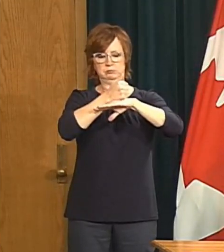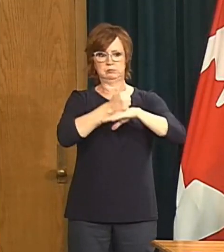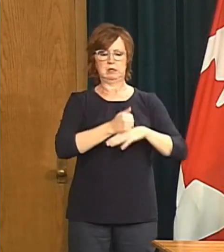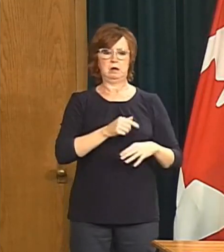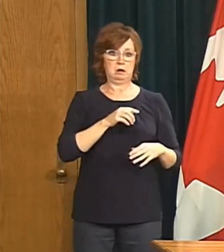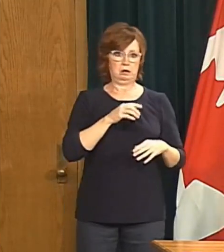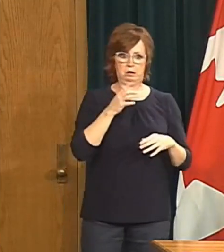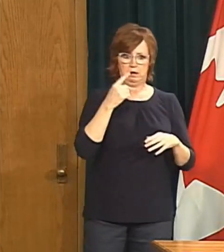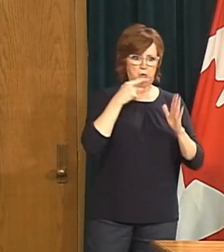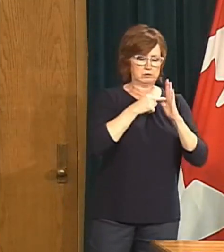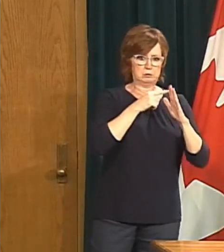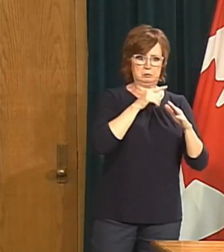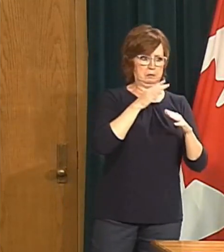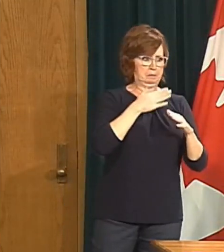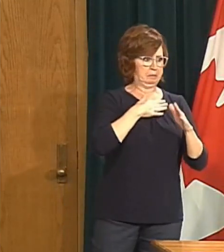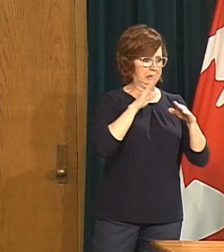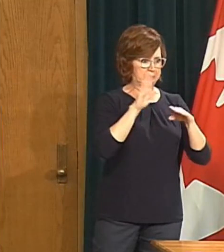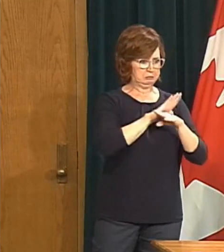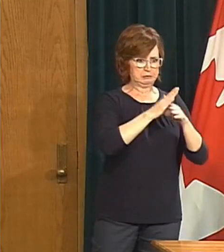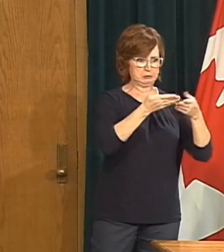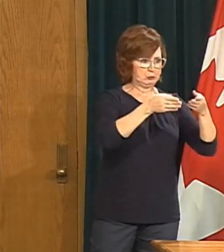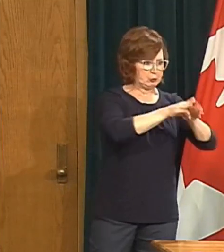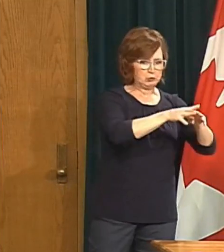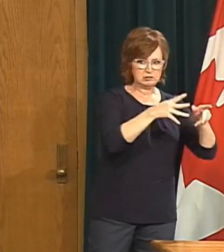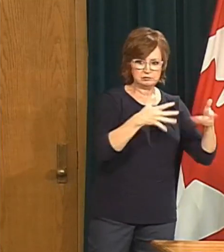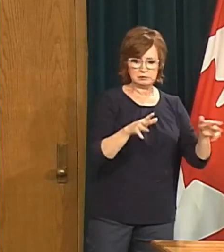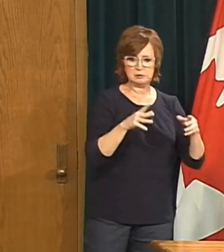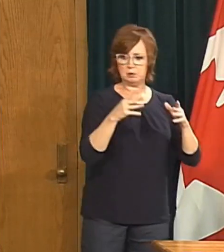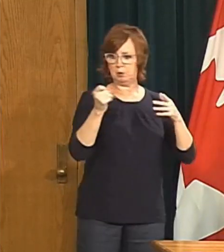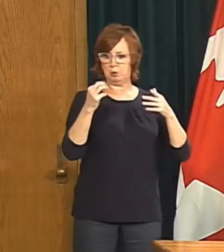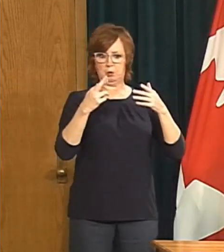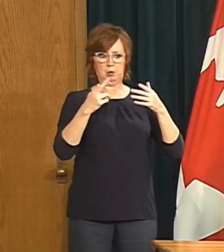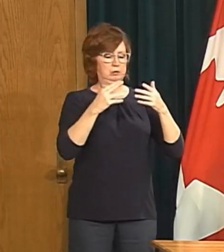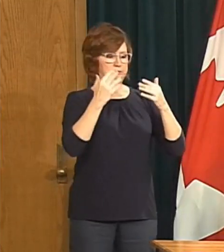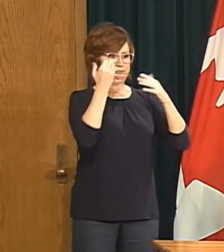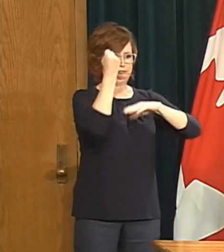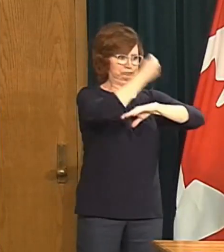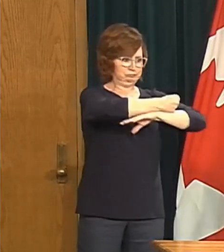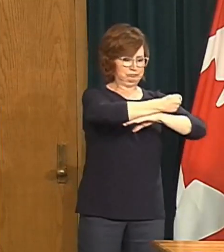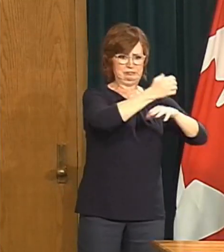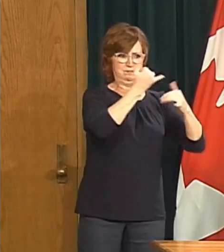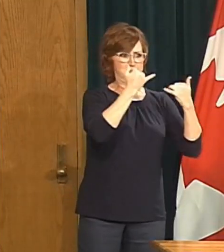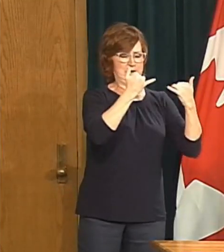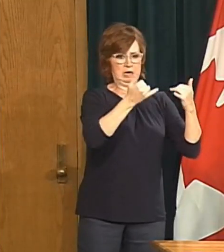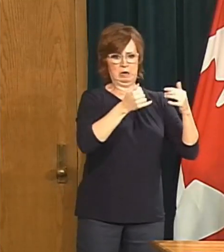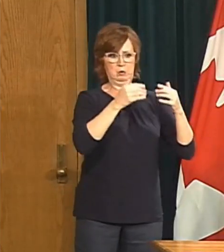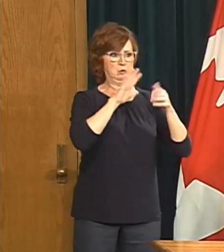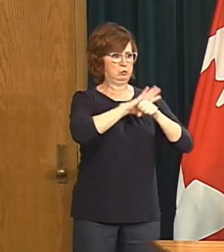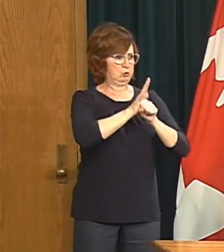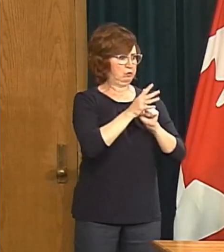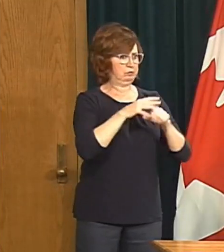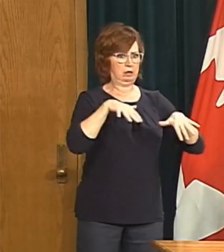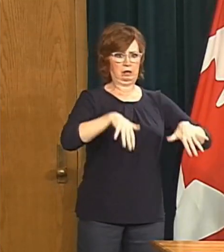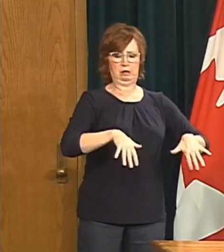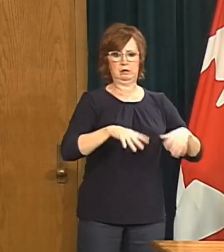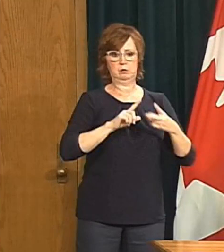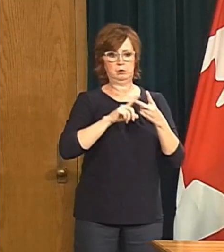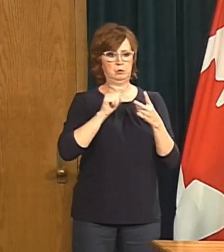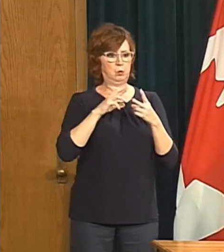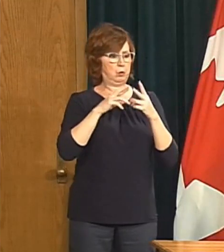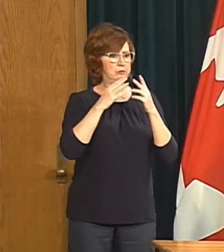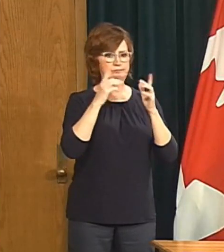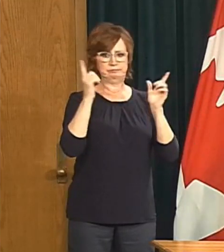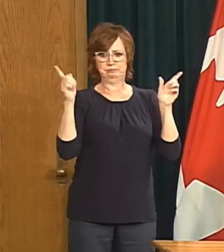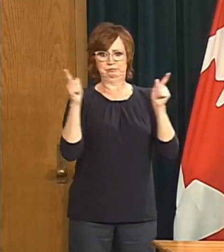significantly curtail its operations as a result of the COVID-19 restrictions, you can apply online by going